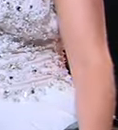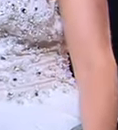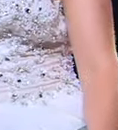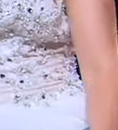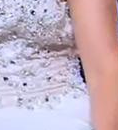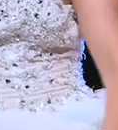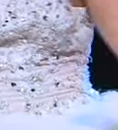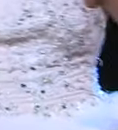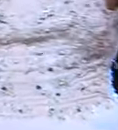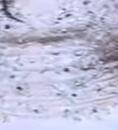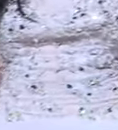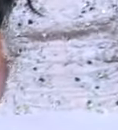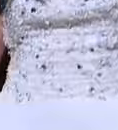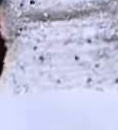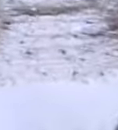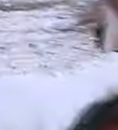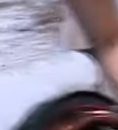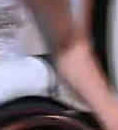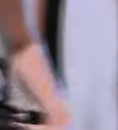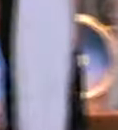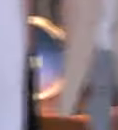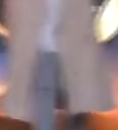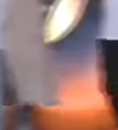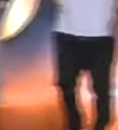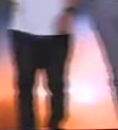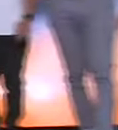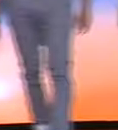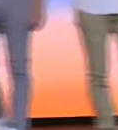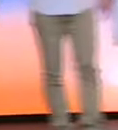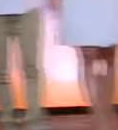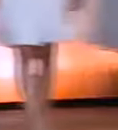life. I wanna know what love is.